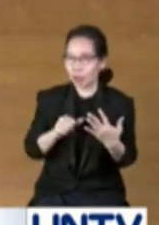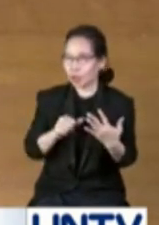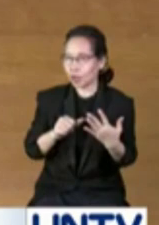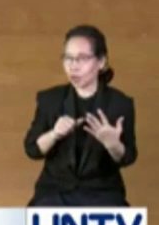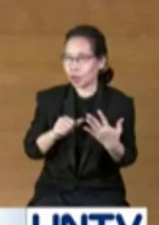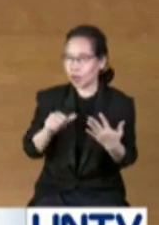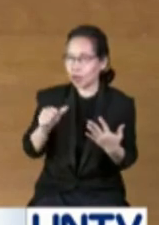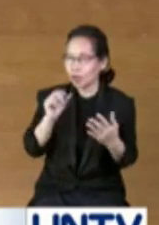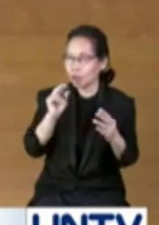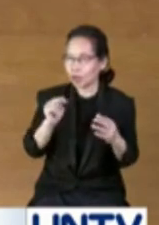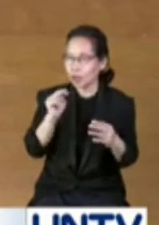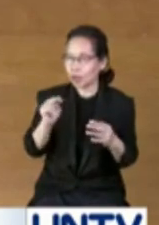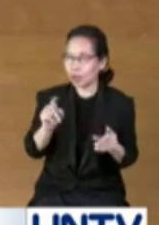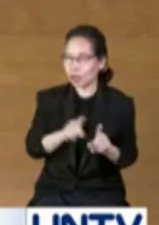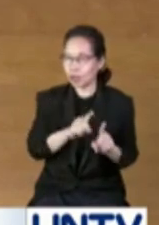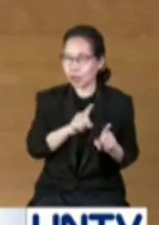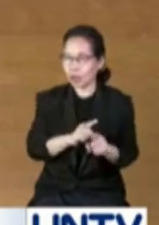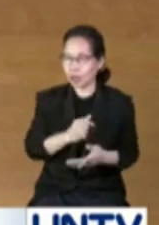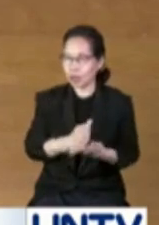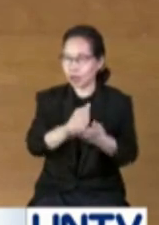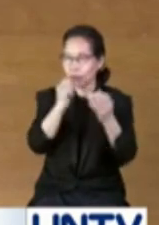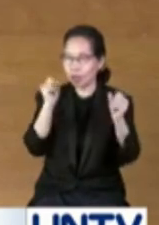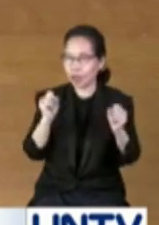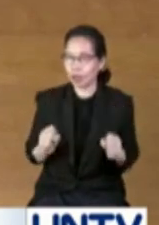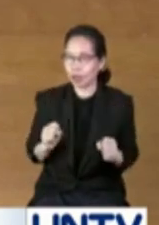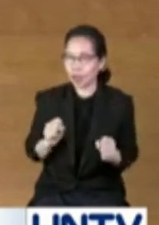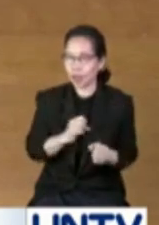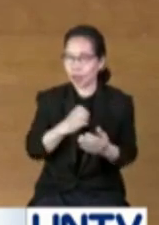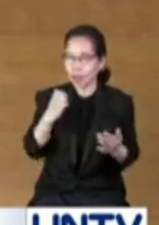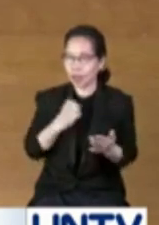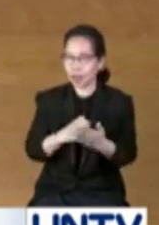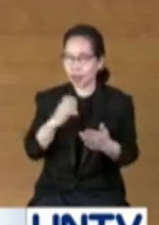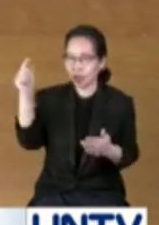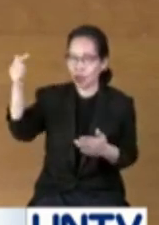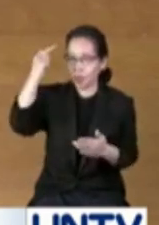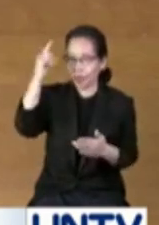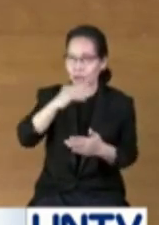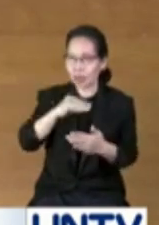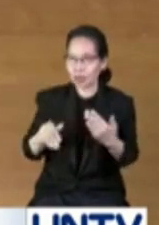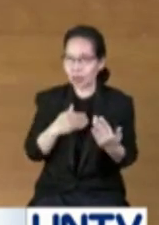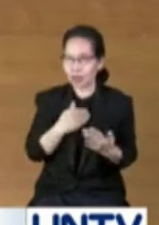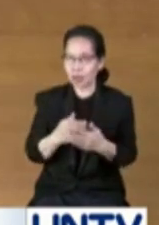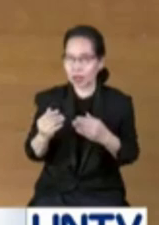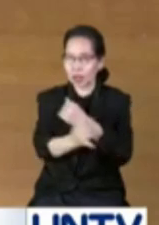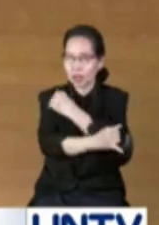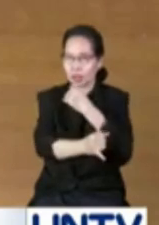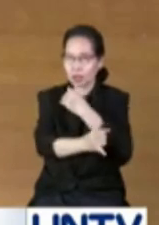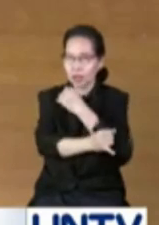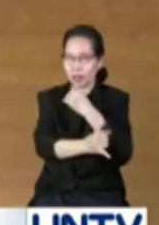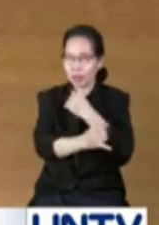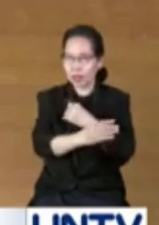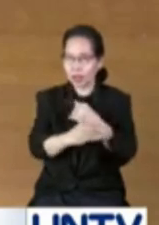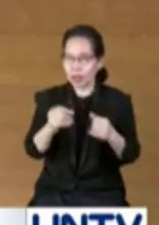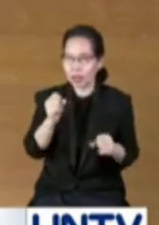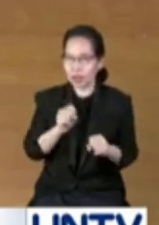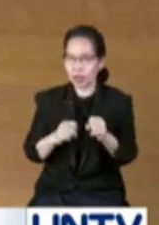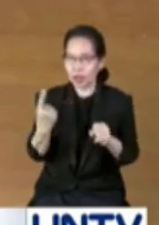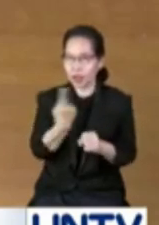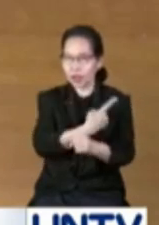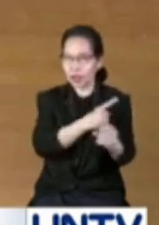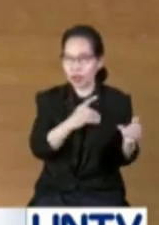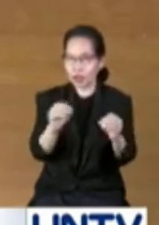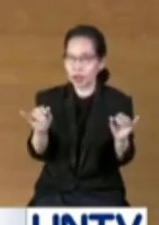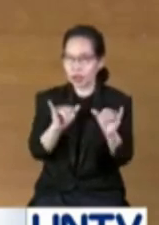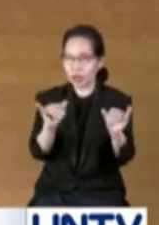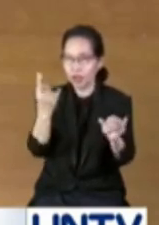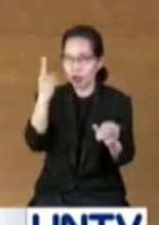Kakailanganin natin ng tulong at kakayahan ng buong pamahalaan at ng buong bansa. And so, we shall do the same for the next